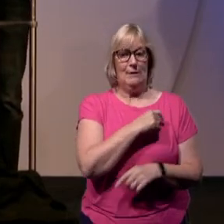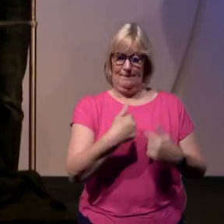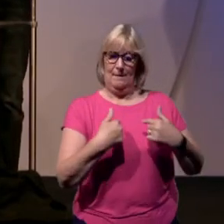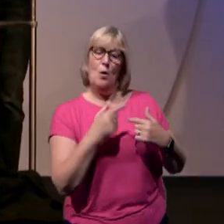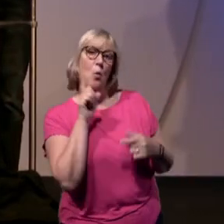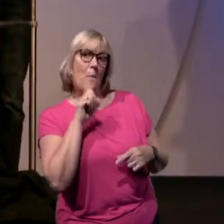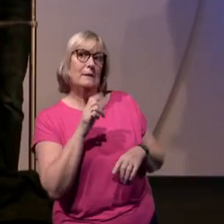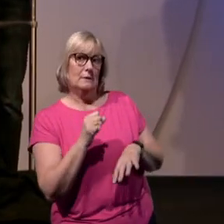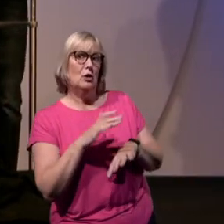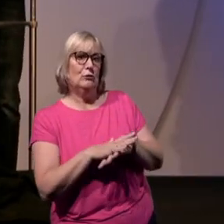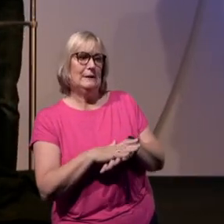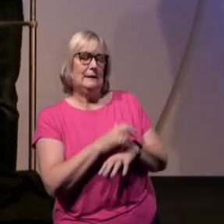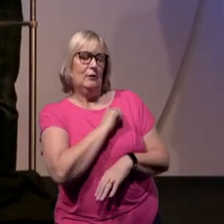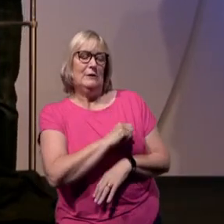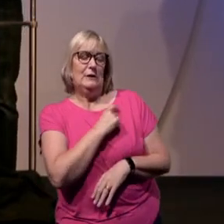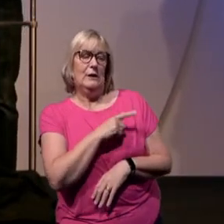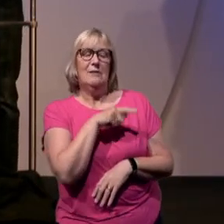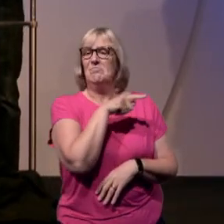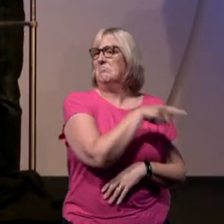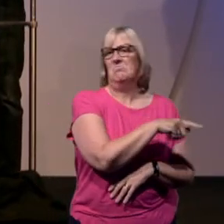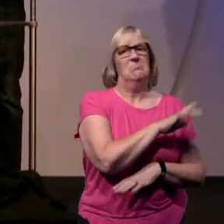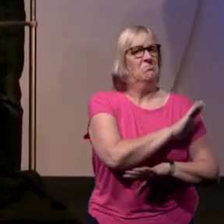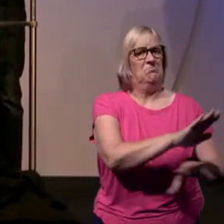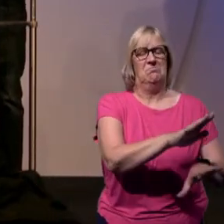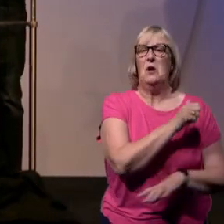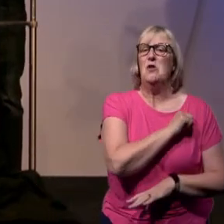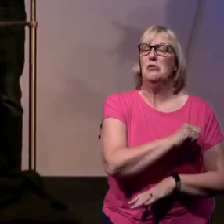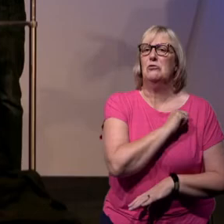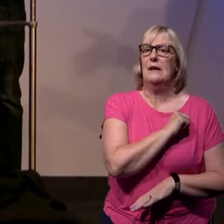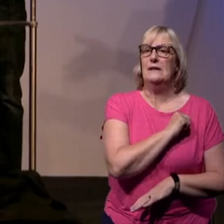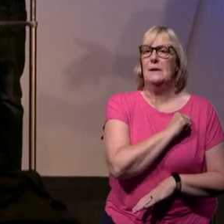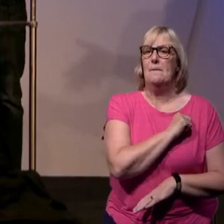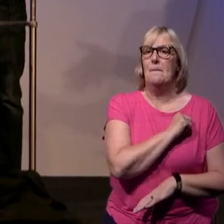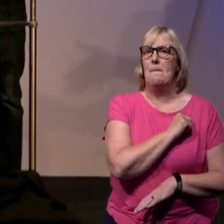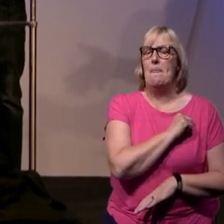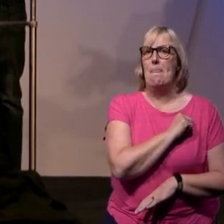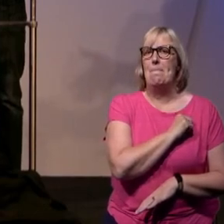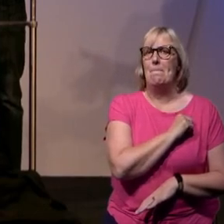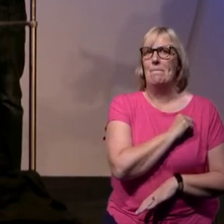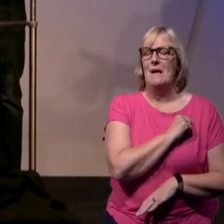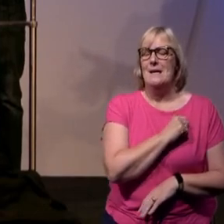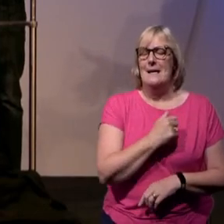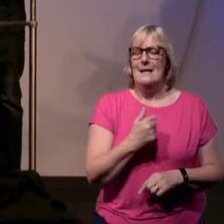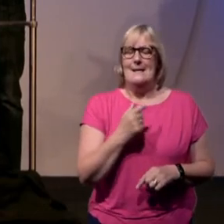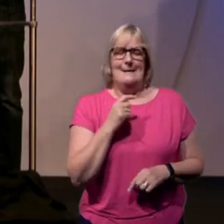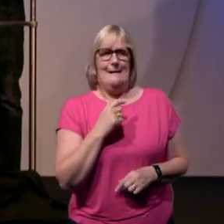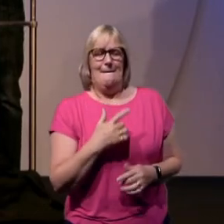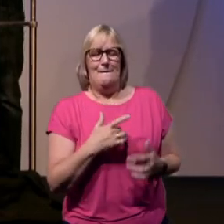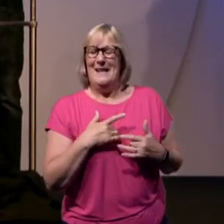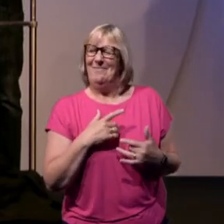Christian, and she herself believed that this was not right to do.